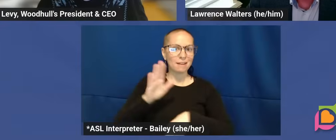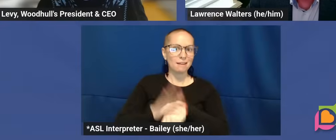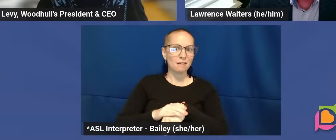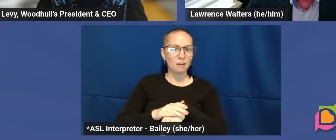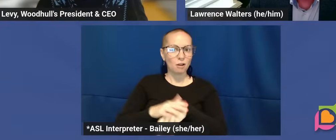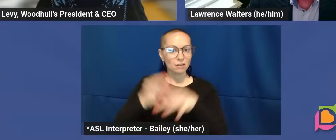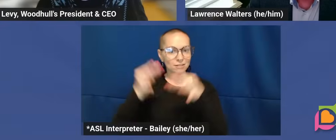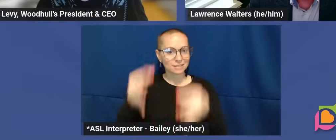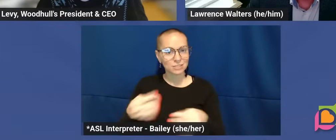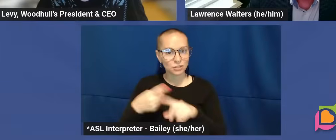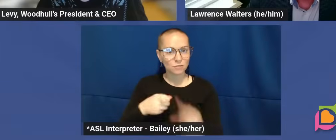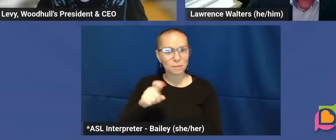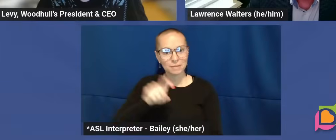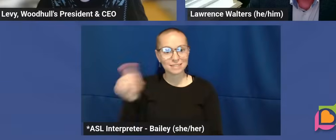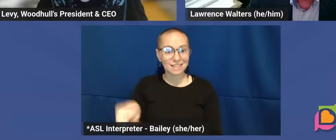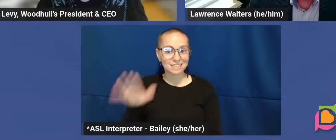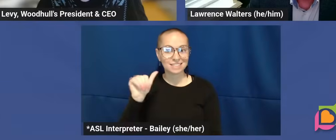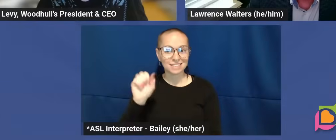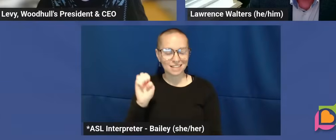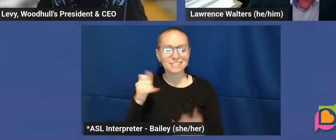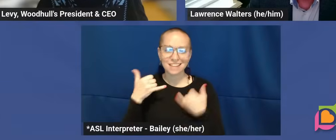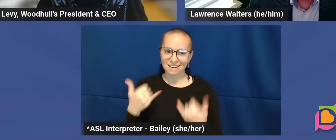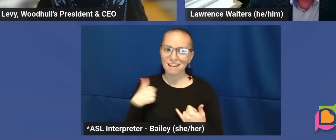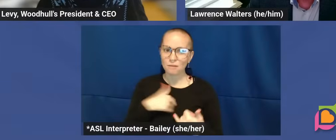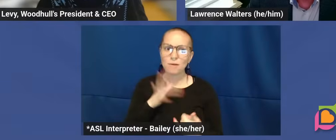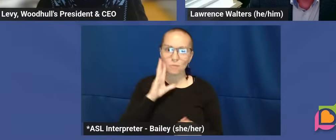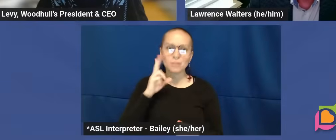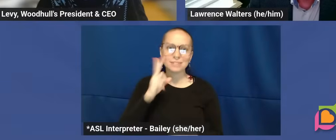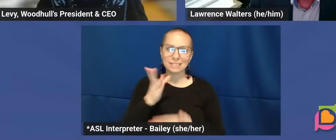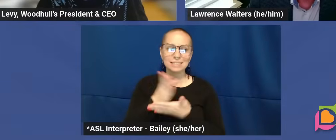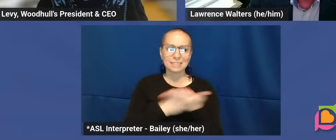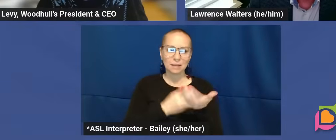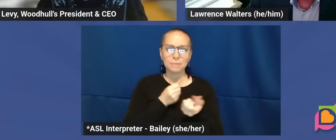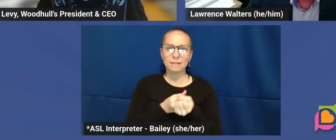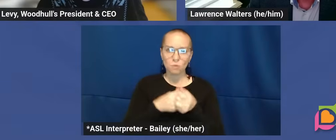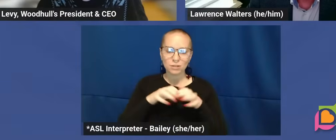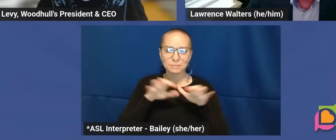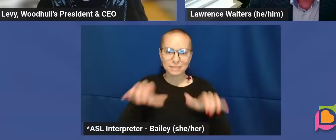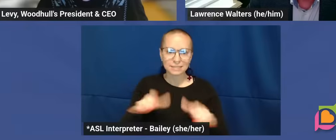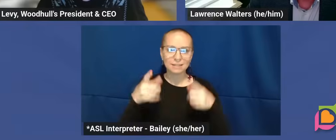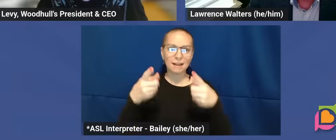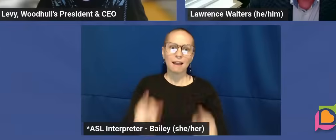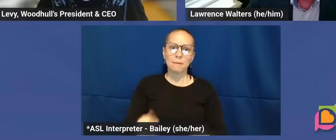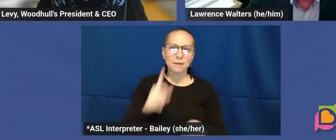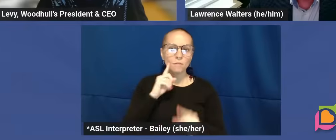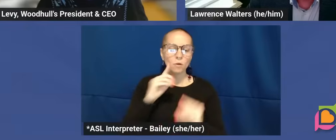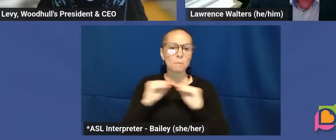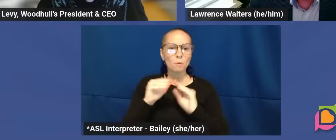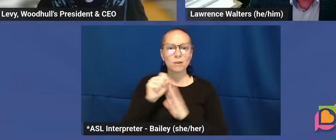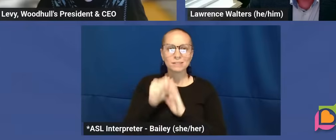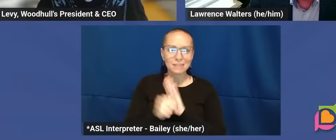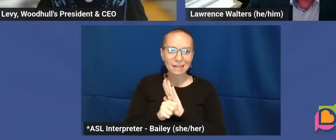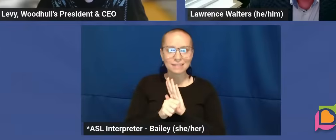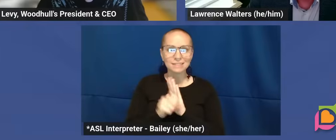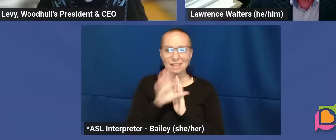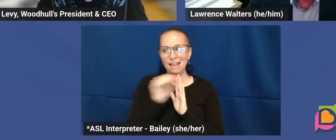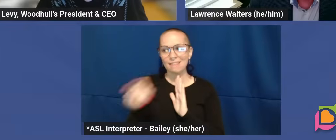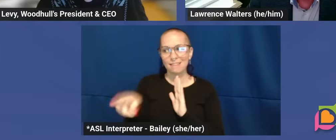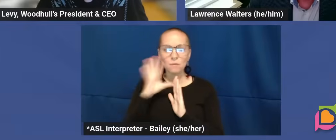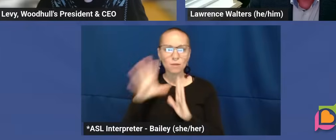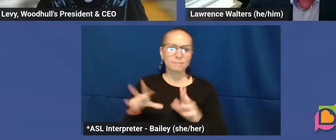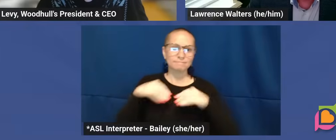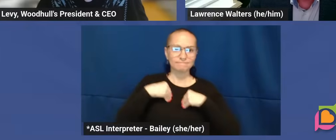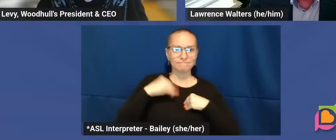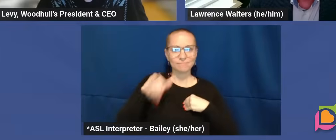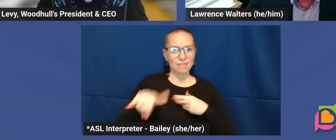Texas case. But now we're going to start to see some enforcement actions and more states enforce and adopt these laws. So it's something